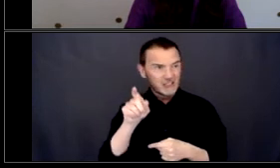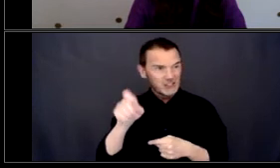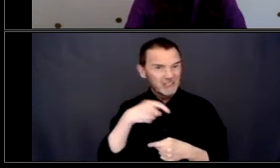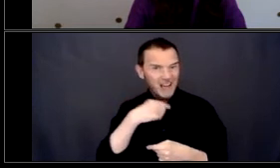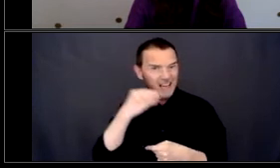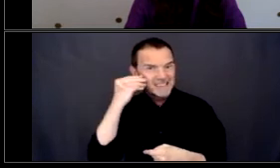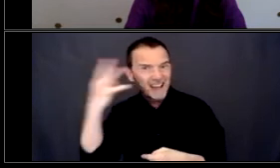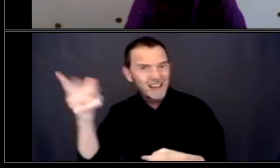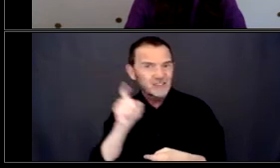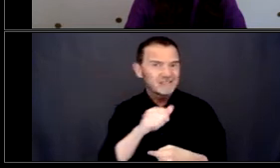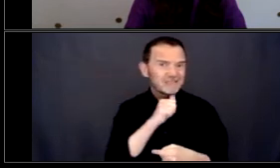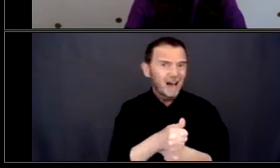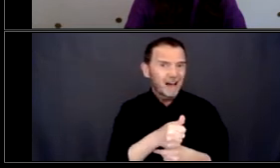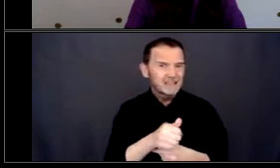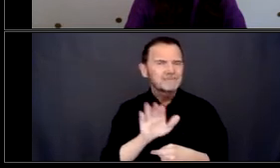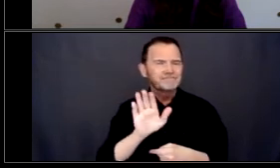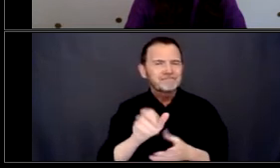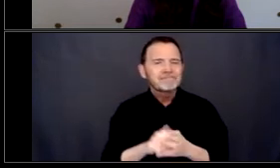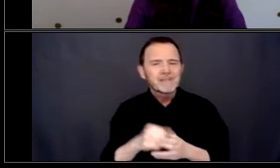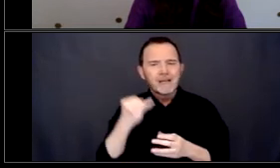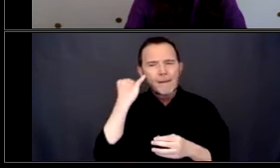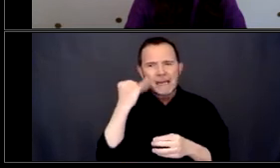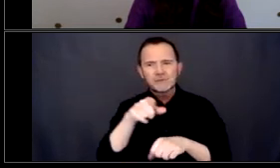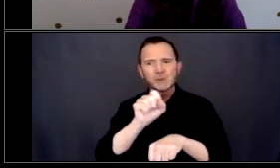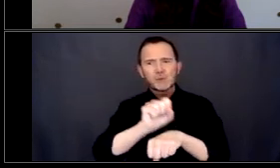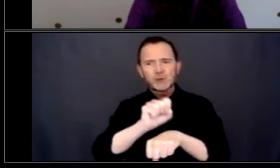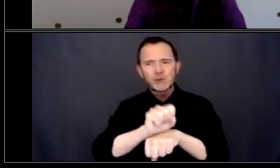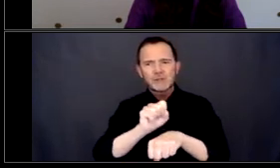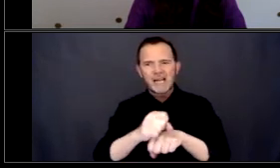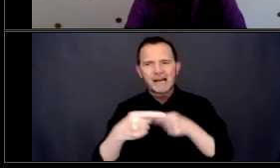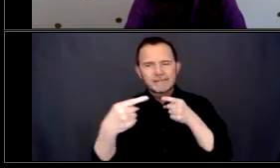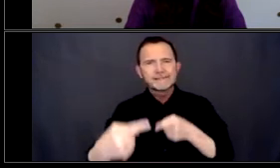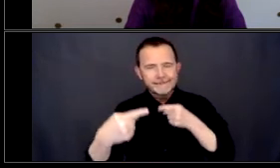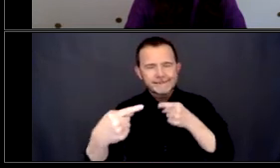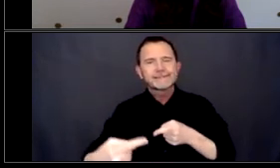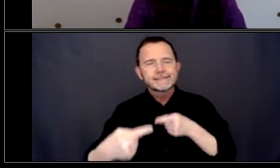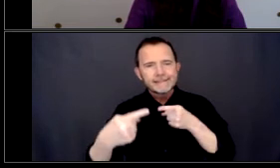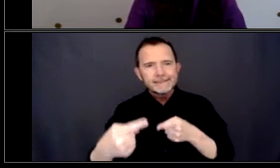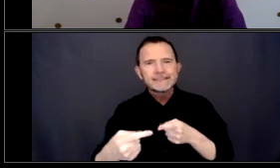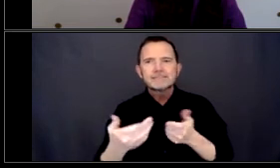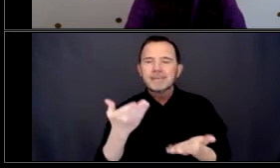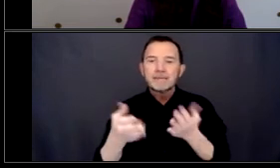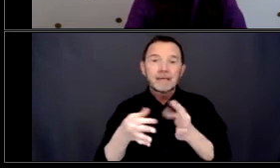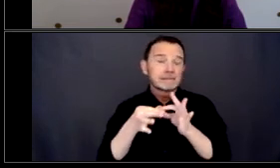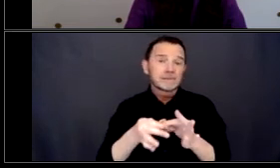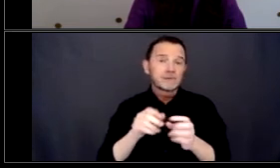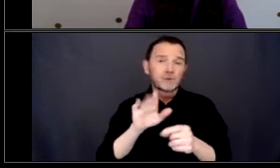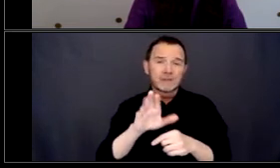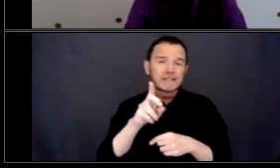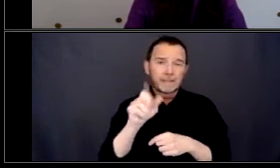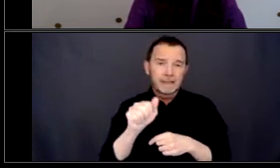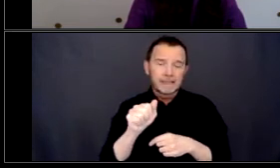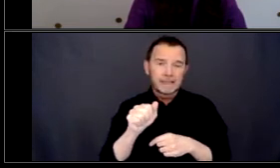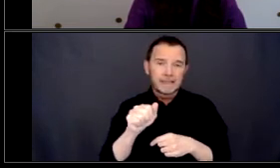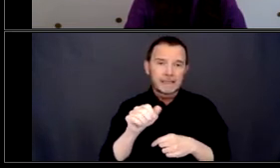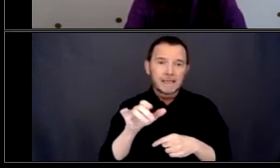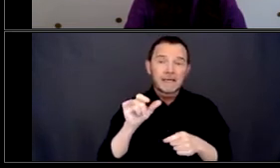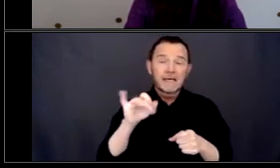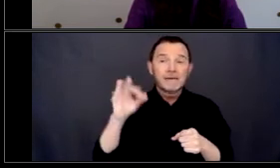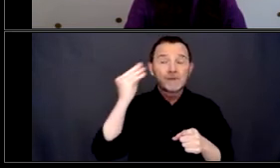imagine you're struggling at work, and maybe that's related to a disability. By disclosing that, your